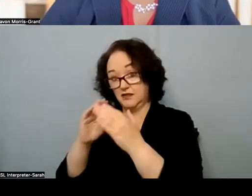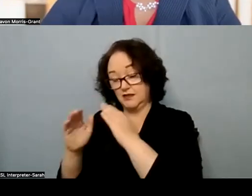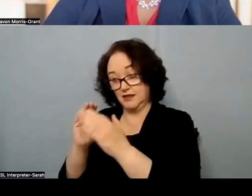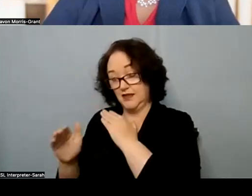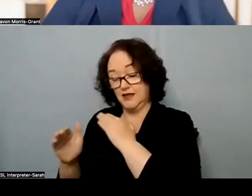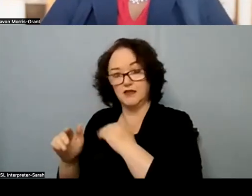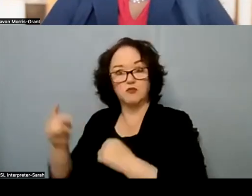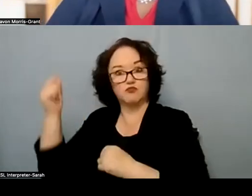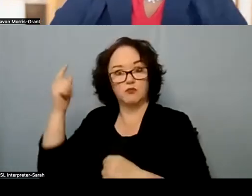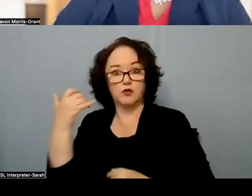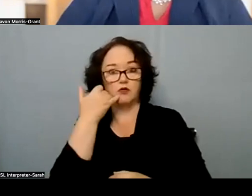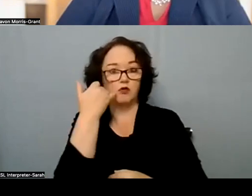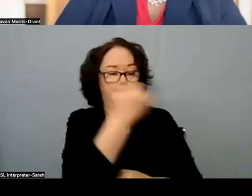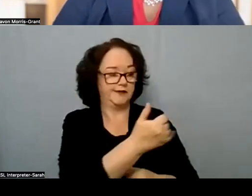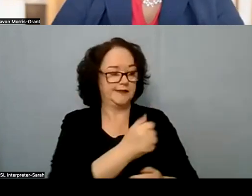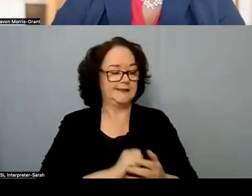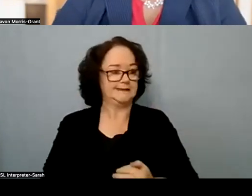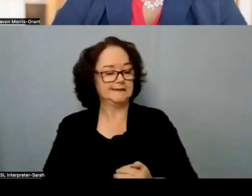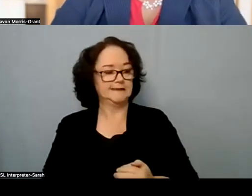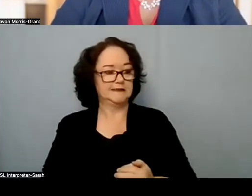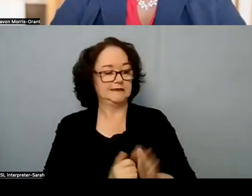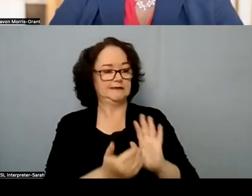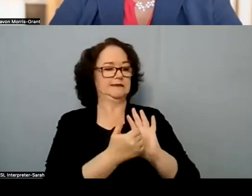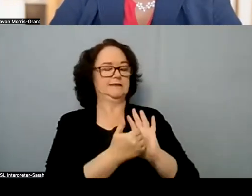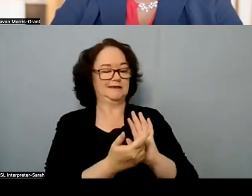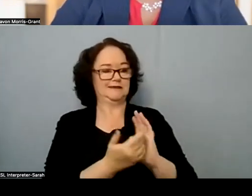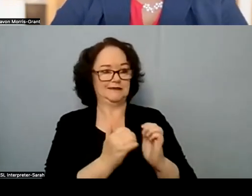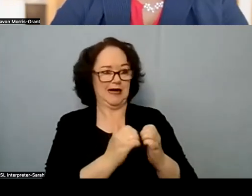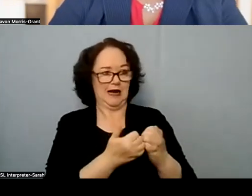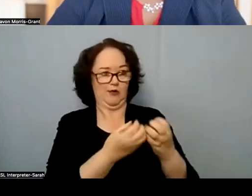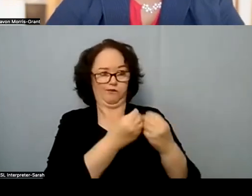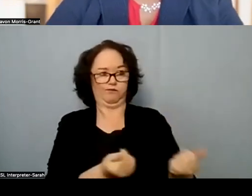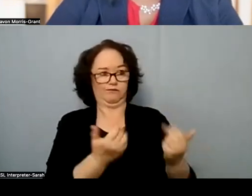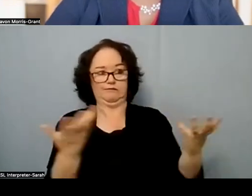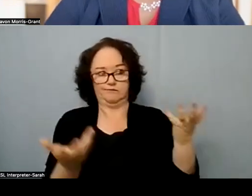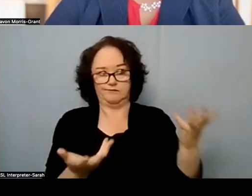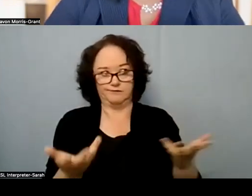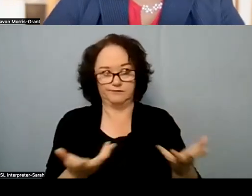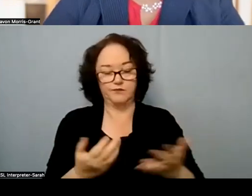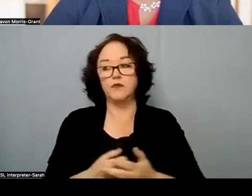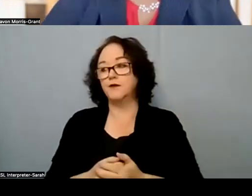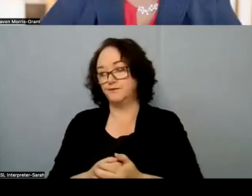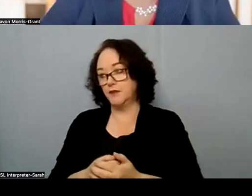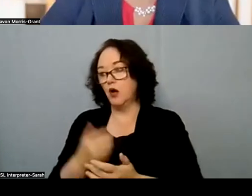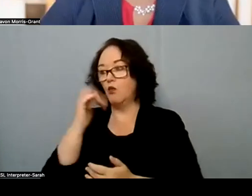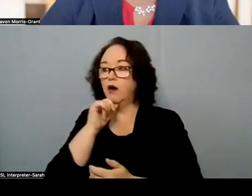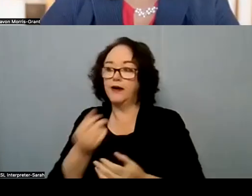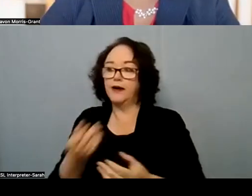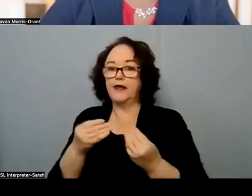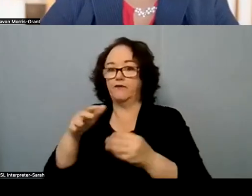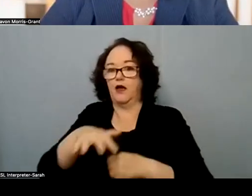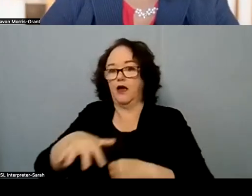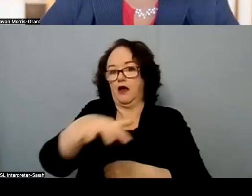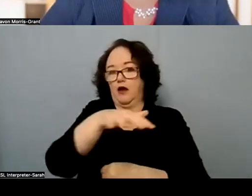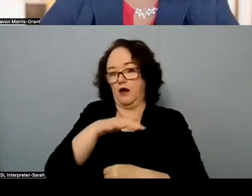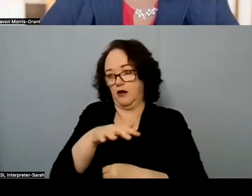away? And we were like, you can give us some space to build our units. So they did. So